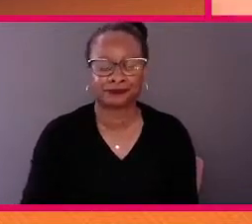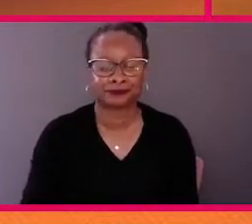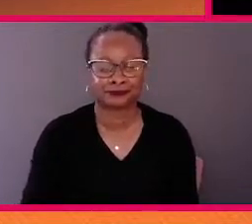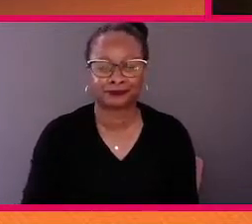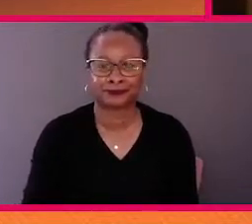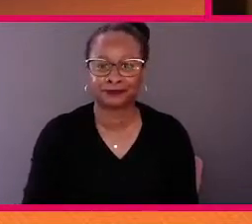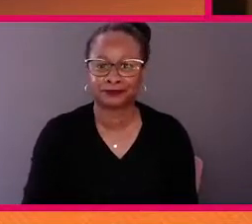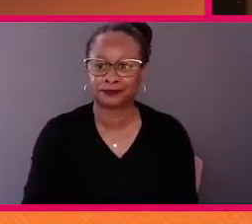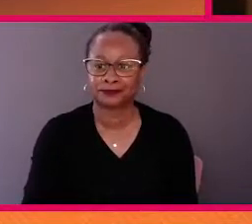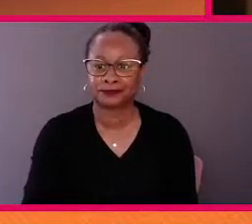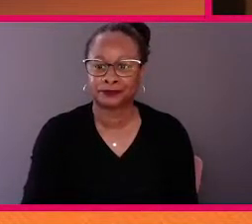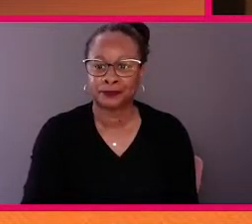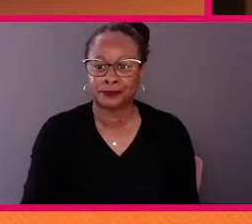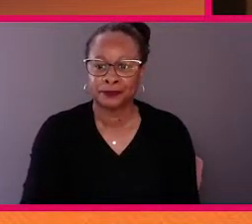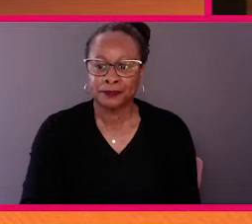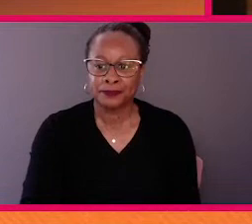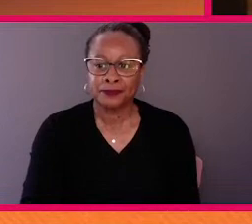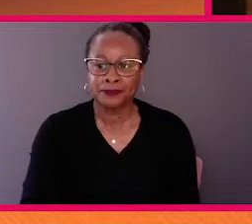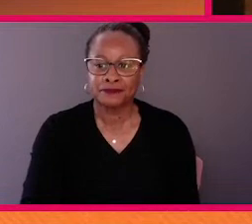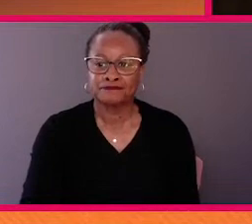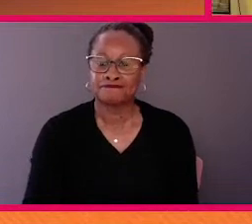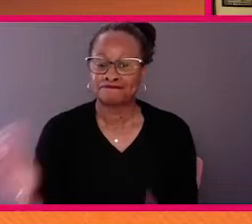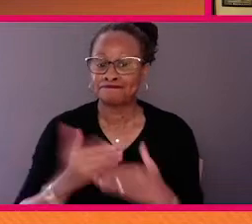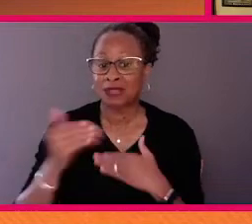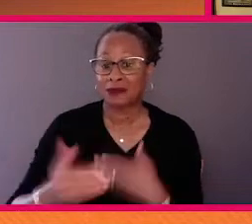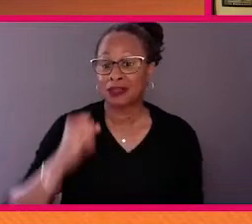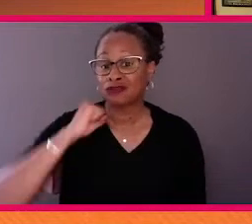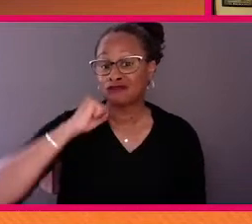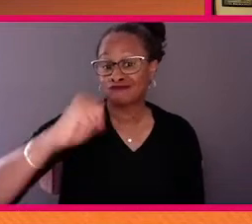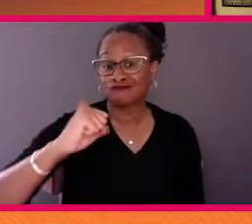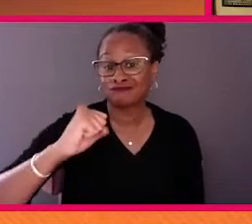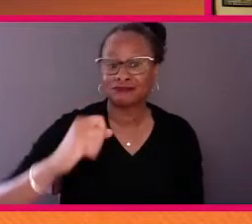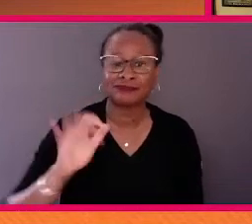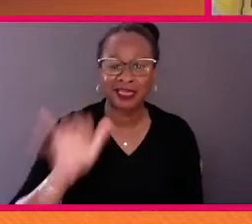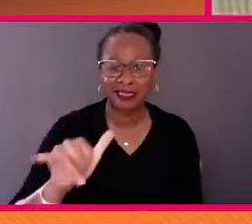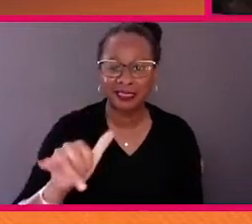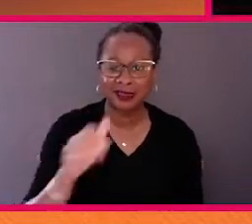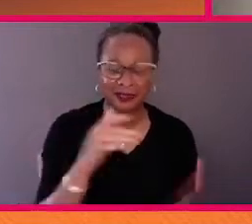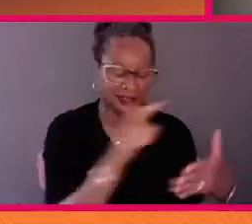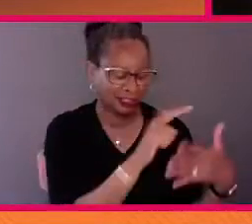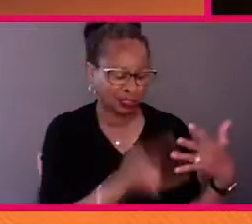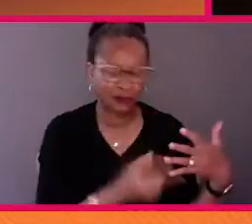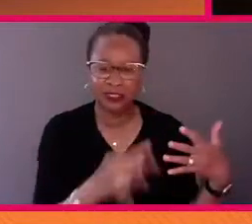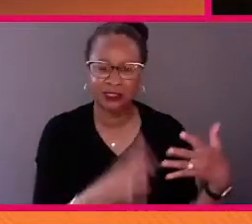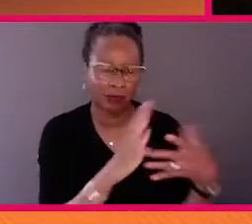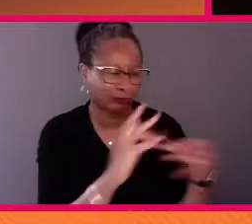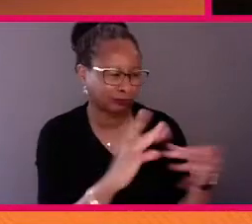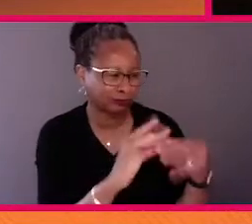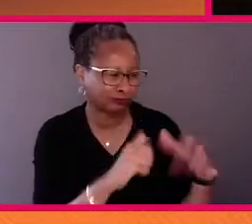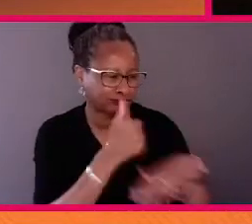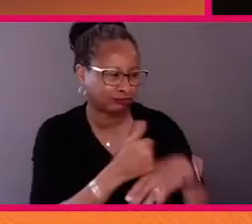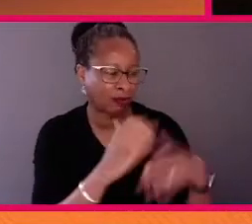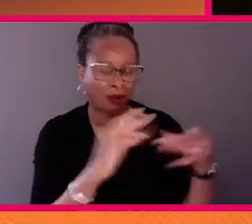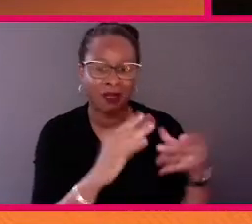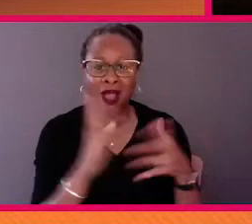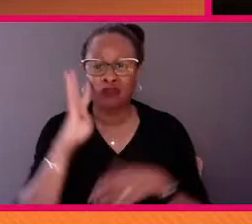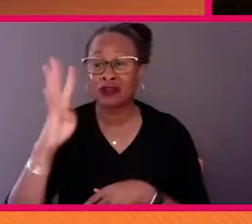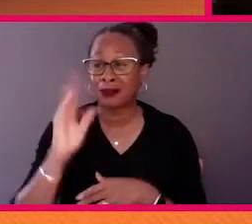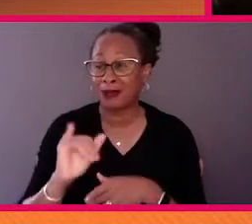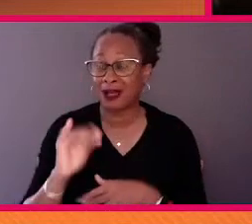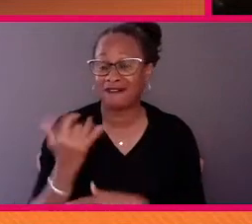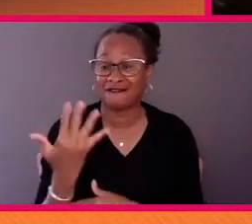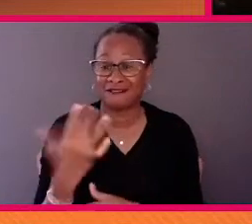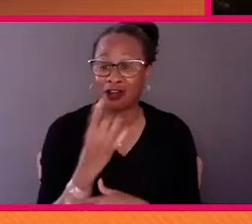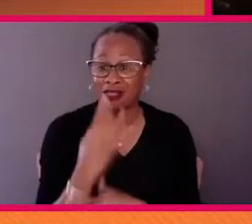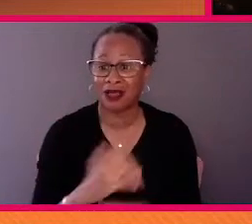Beyond Resilience is a series of curated conversations created by Firelight. Beyond Resilience does a lot to keep people connected